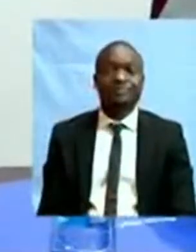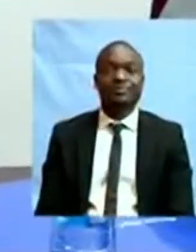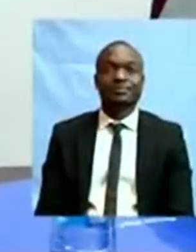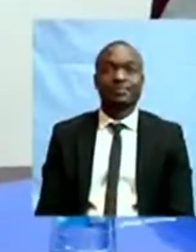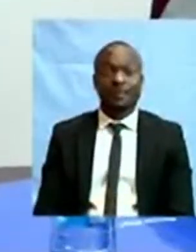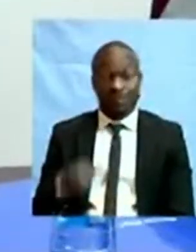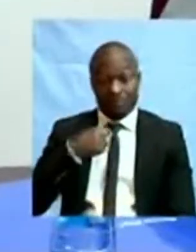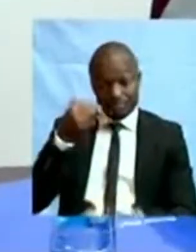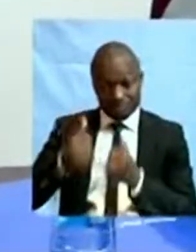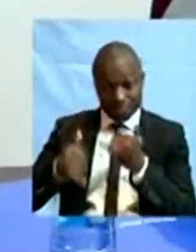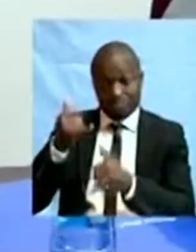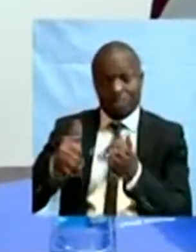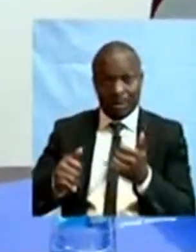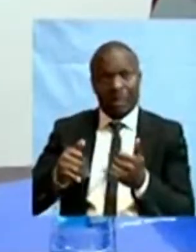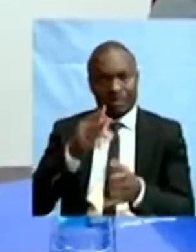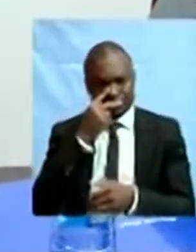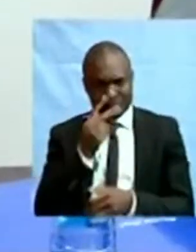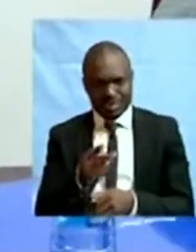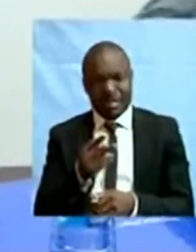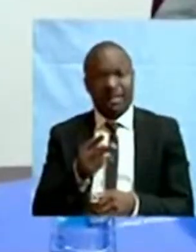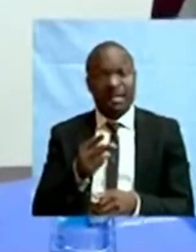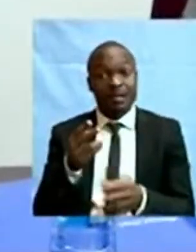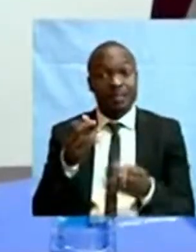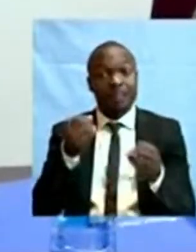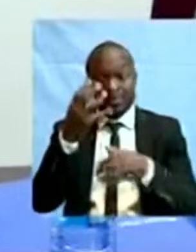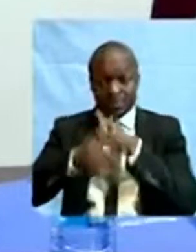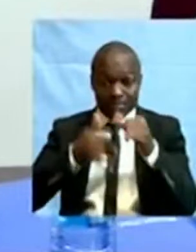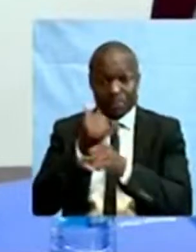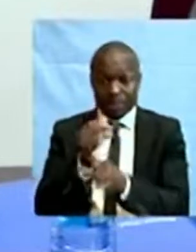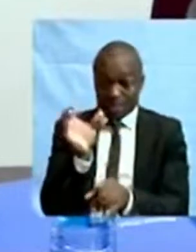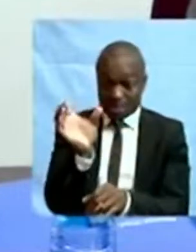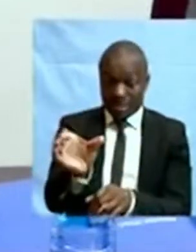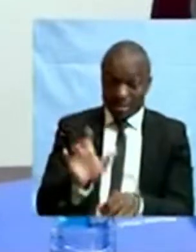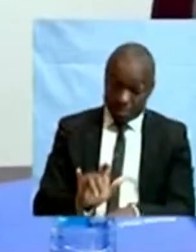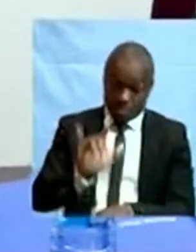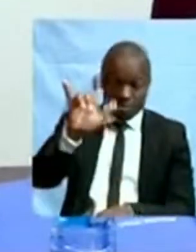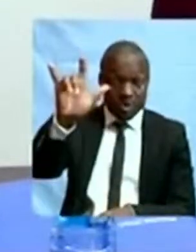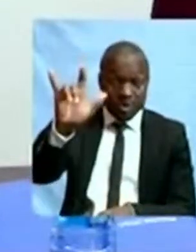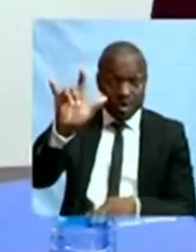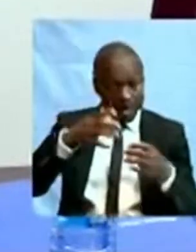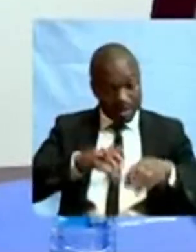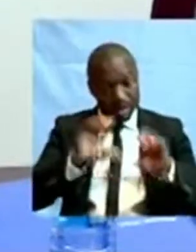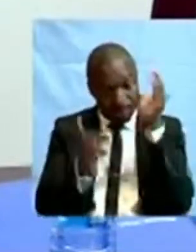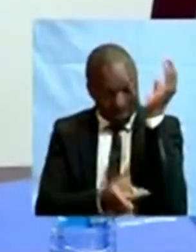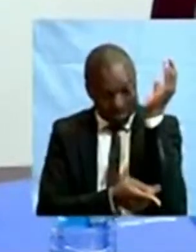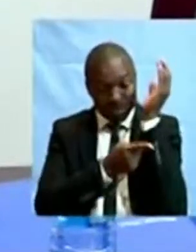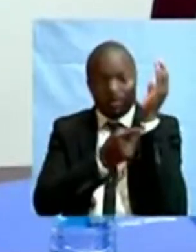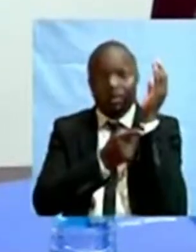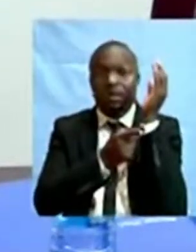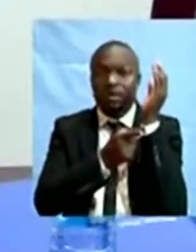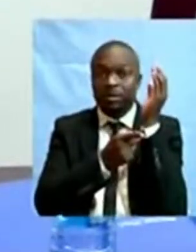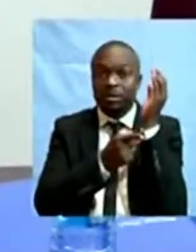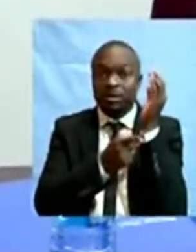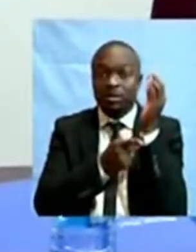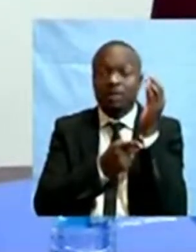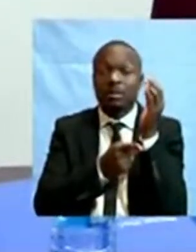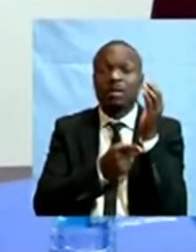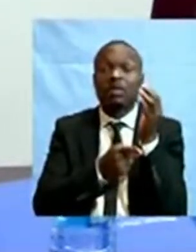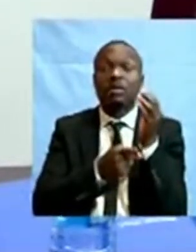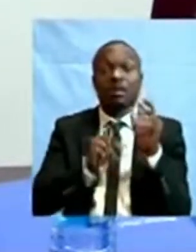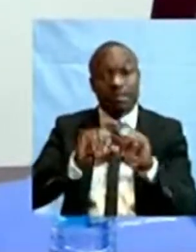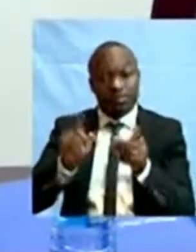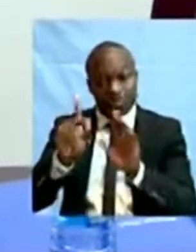As I conclude, we note that over the years, the aviation sector has continued to develop and thrive on the back of what we call robust